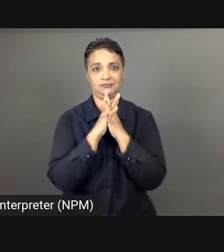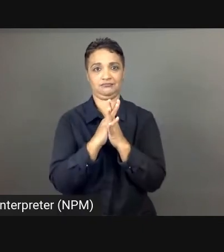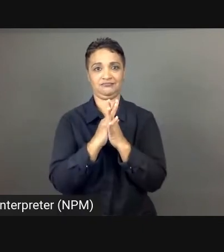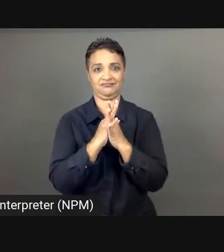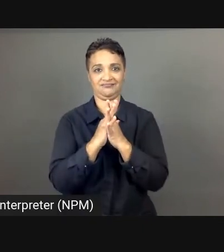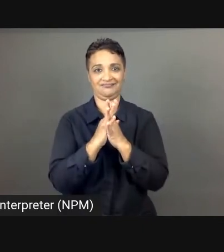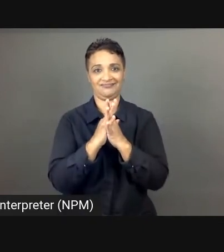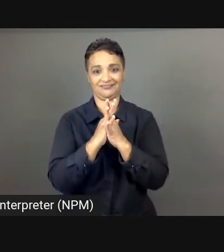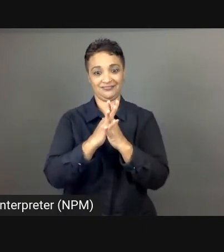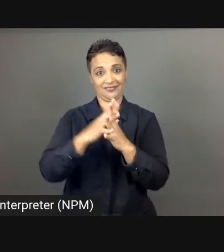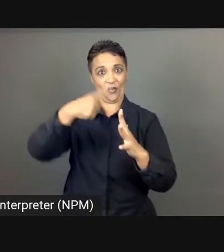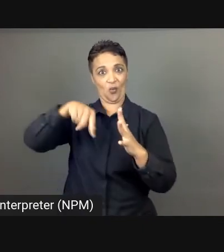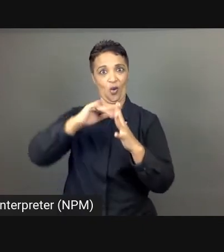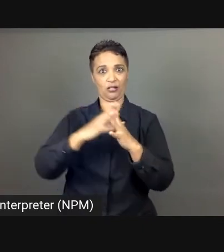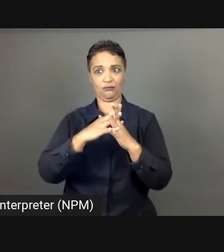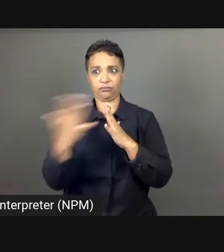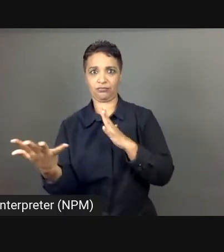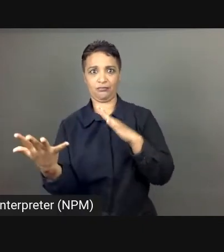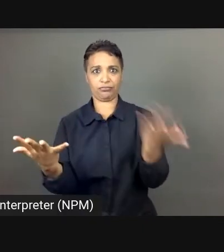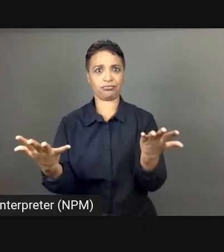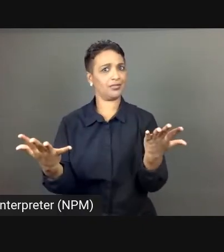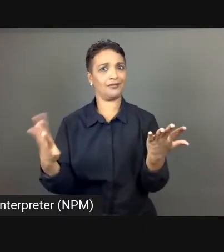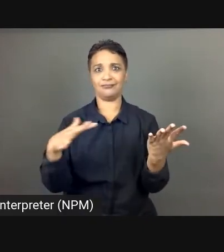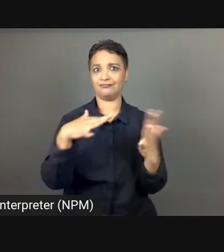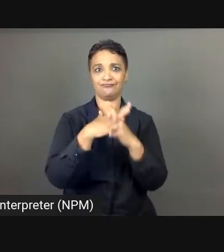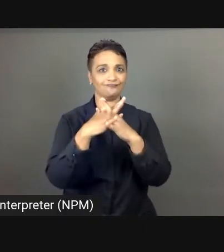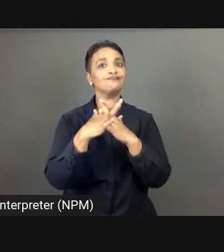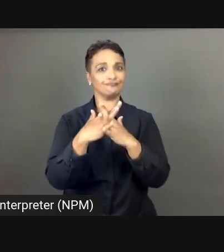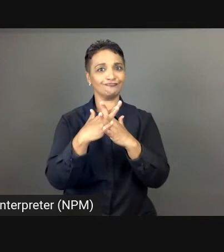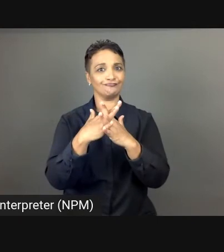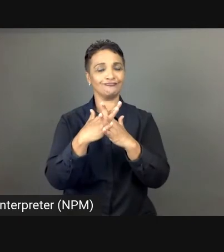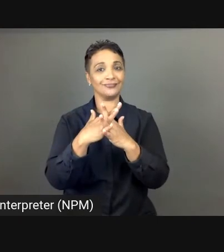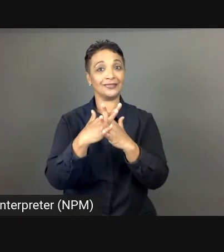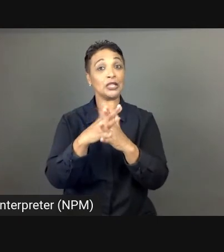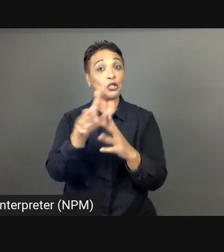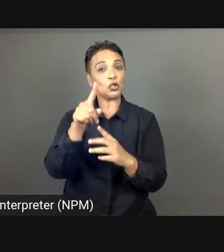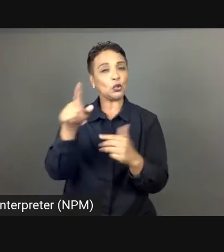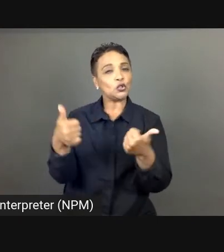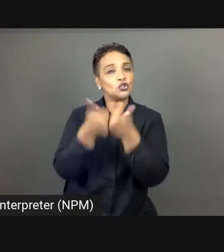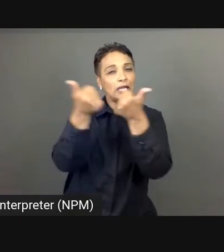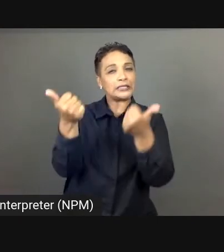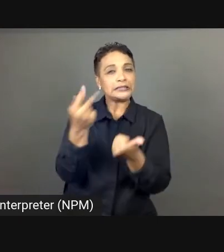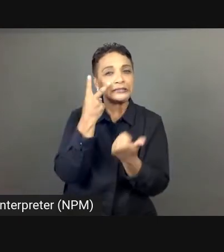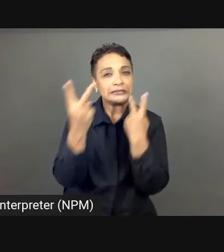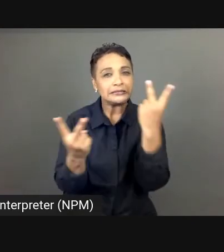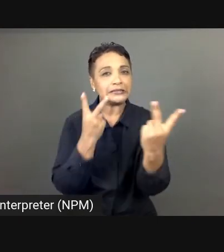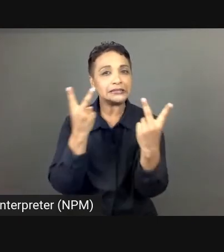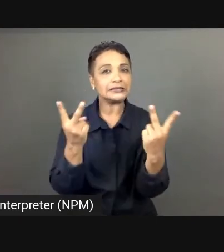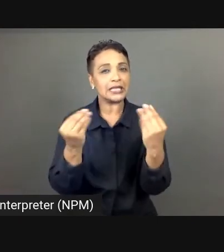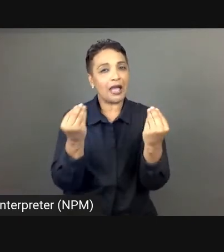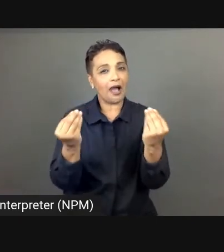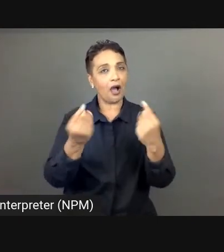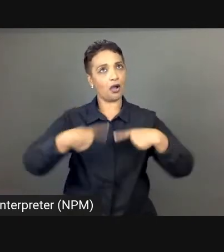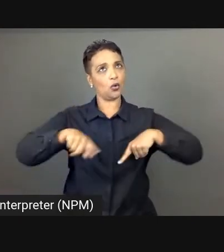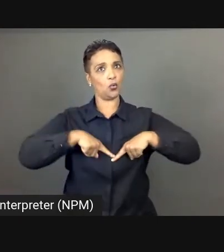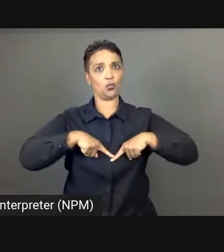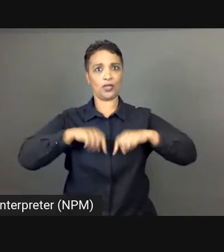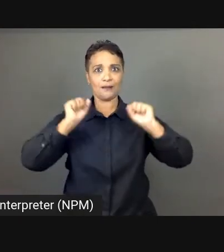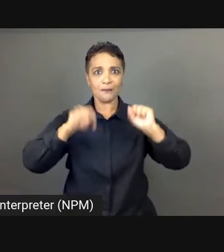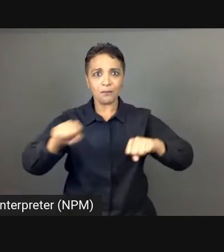everyone together. Because if you're going to challenge what's probable and hold out for what's possible,